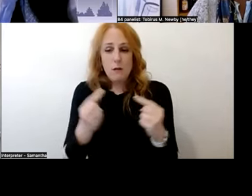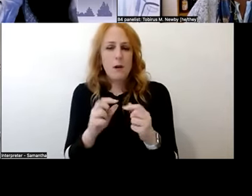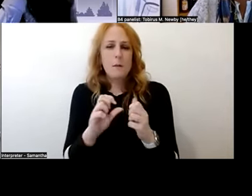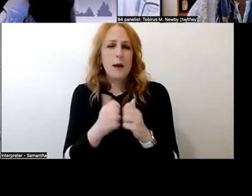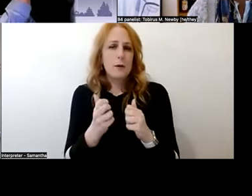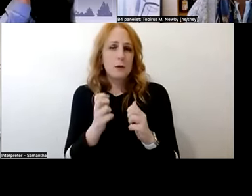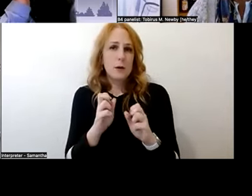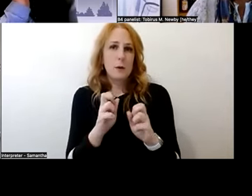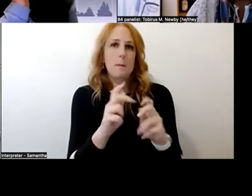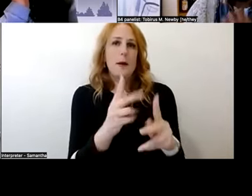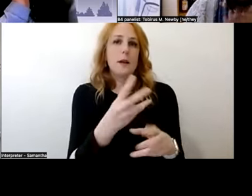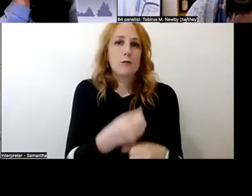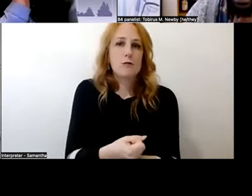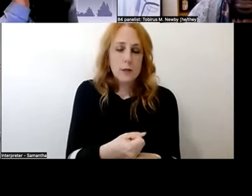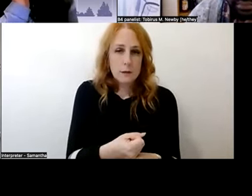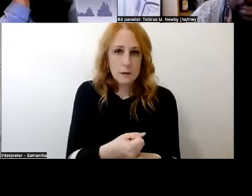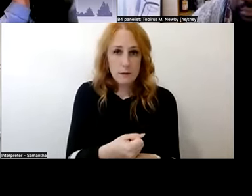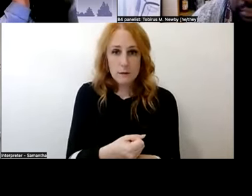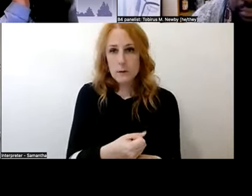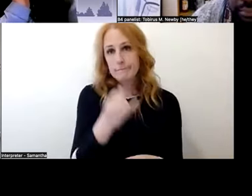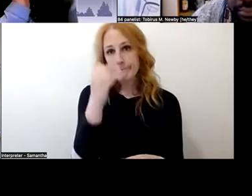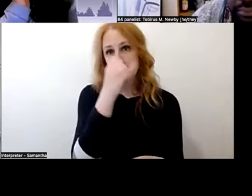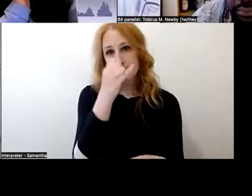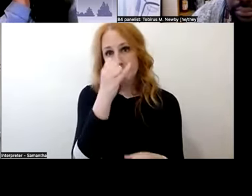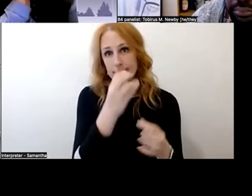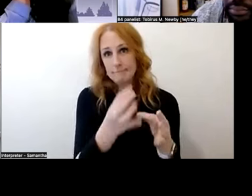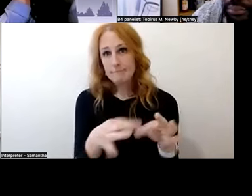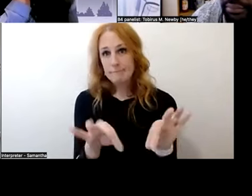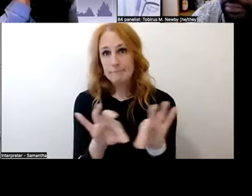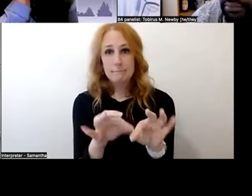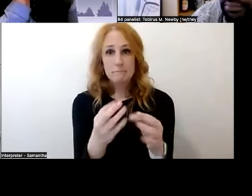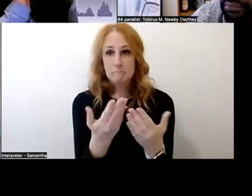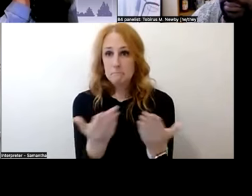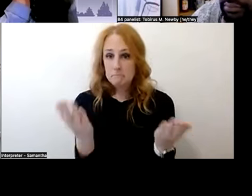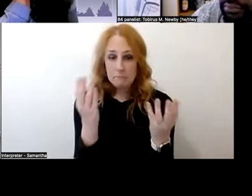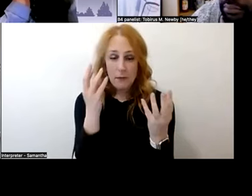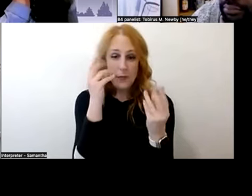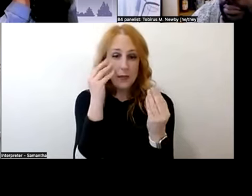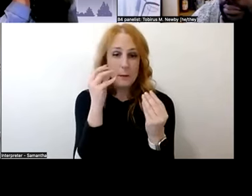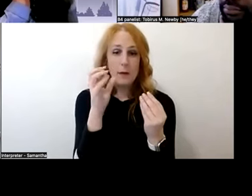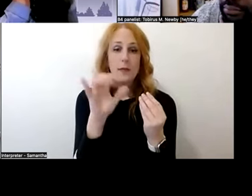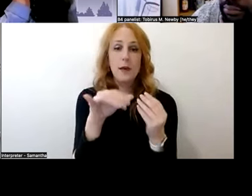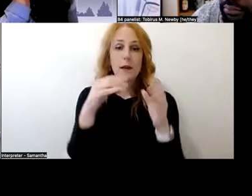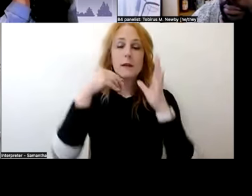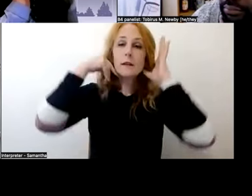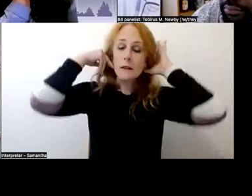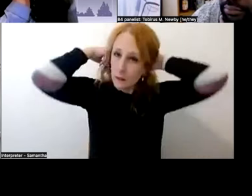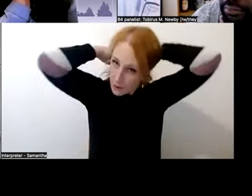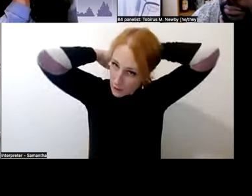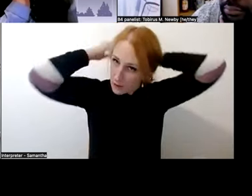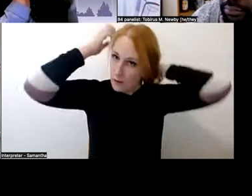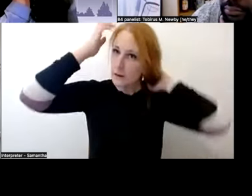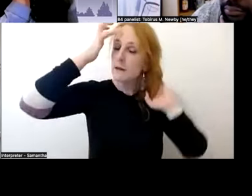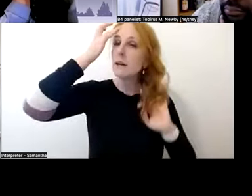And it's a big one. So if anyone want to invite you all to think about that, and if anyone wants